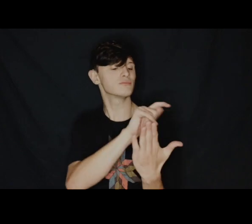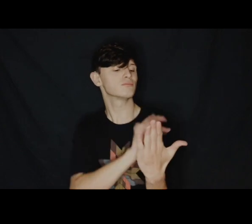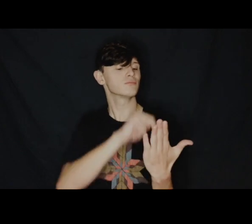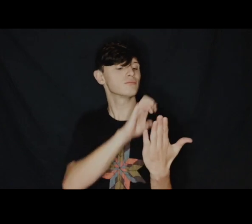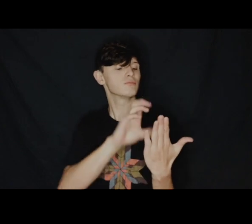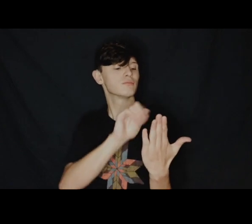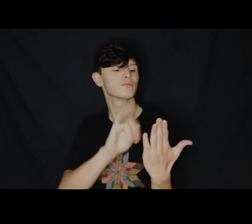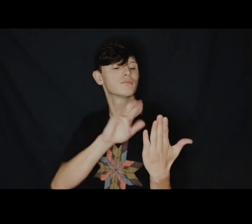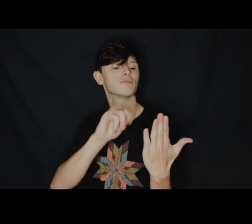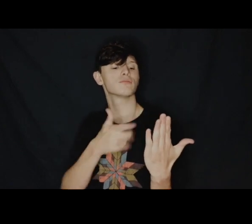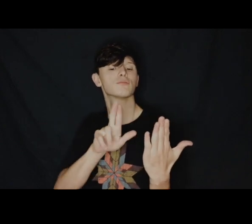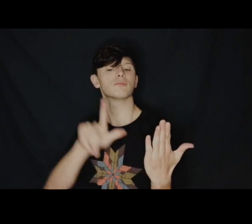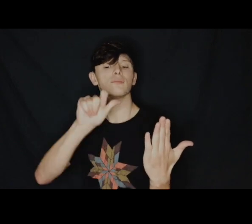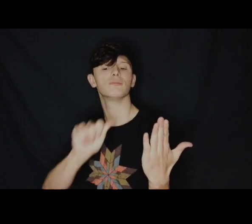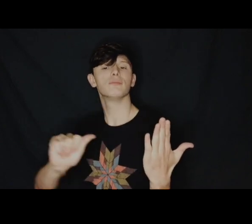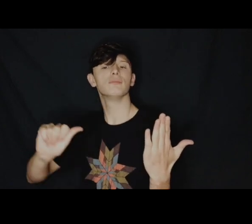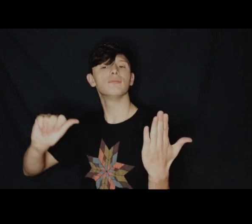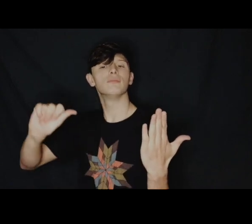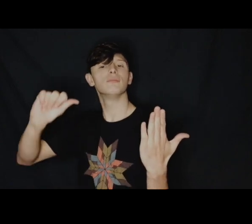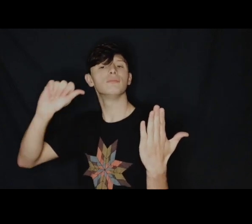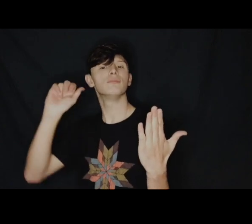Christine, Caligula.